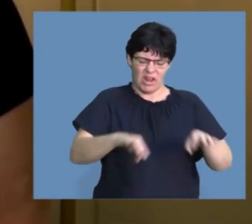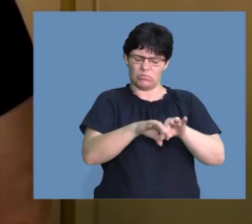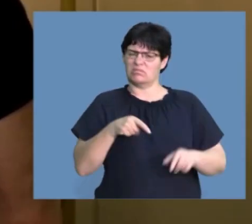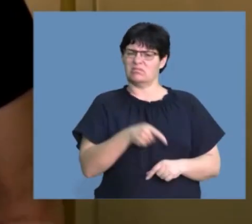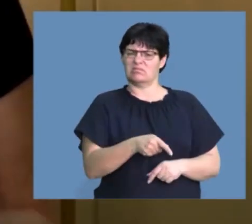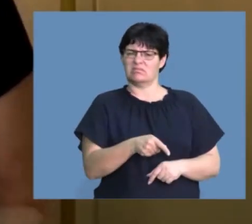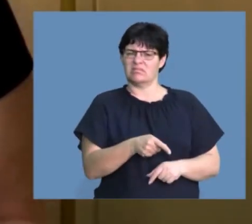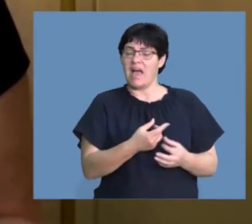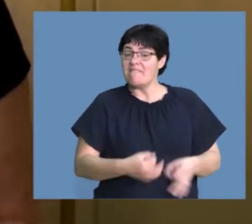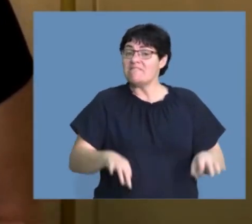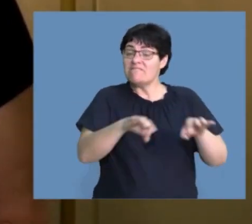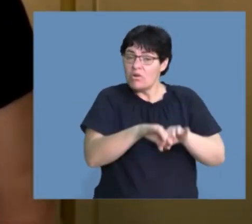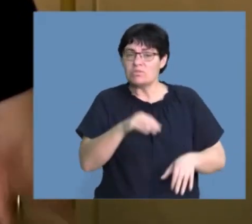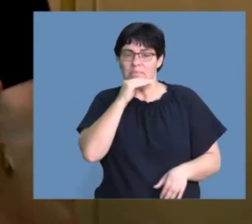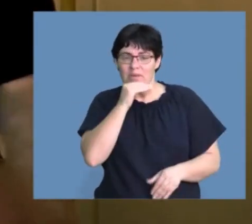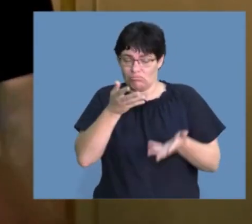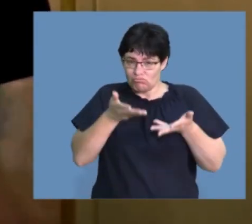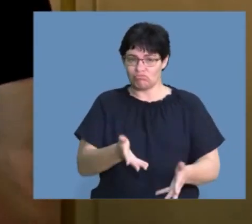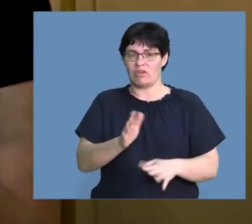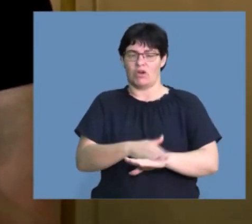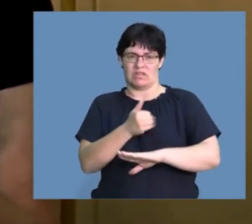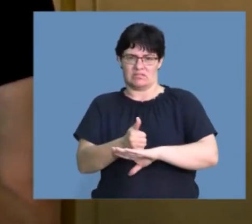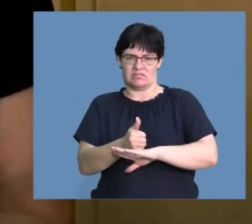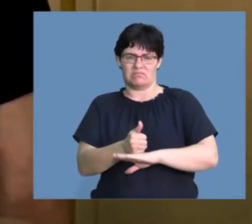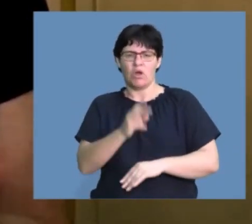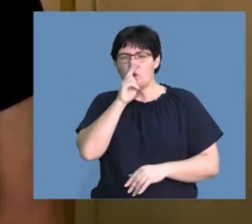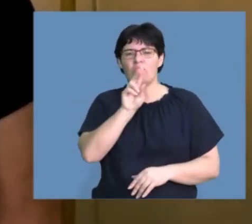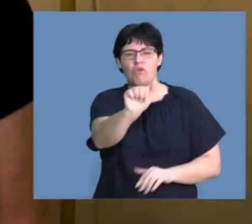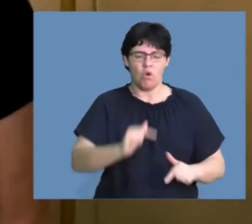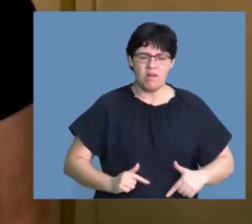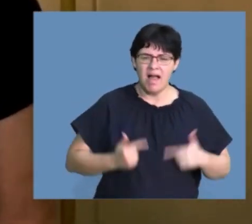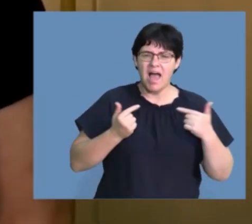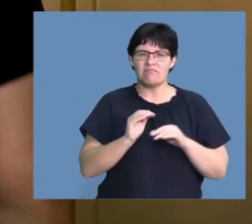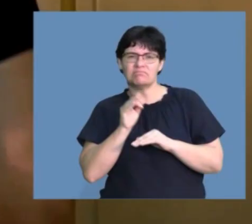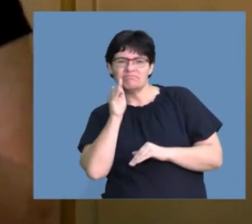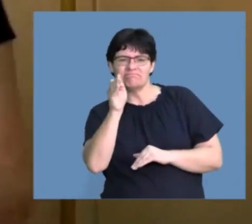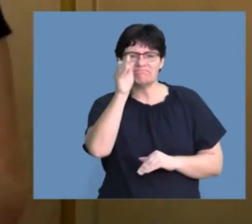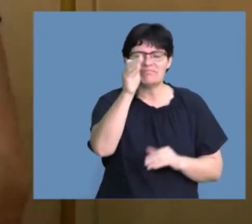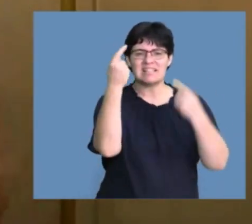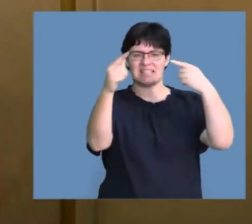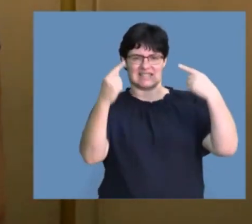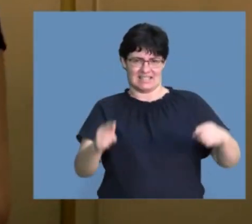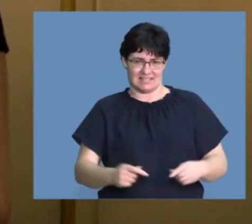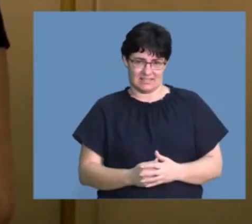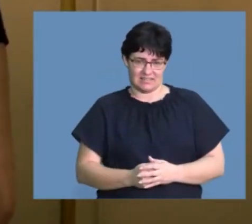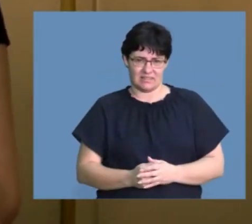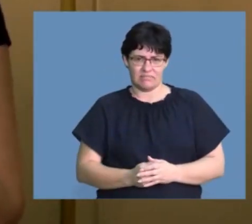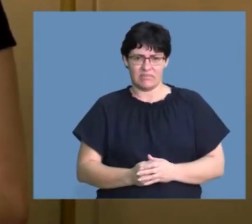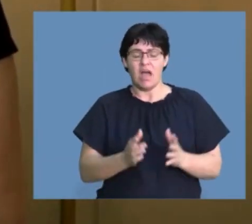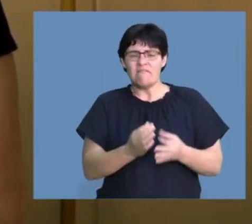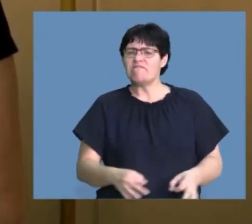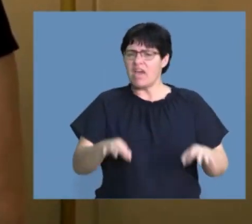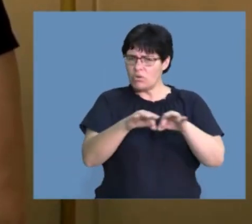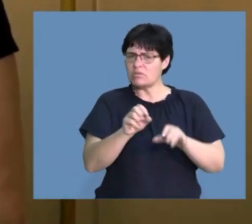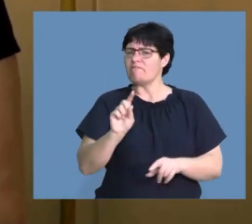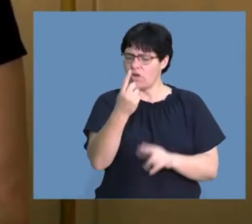values are our foundations, and we're going to look at them for life and success. But when it comes to our values, we have to set